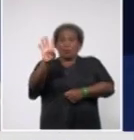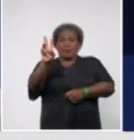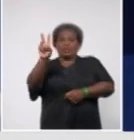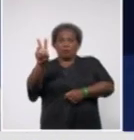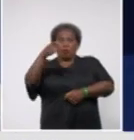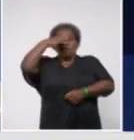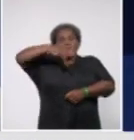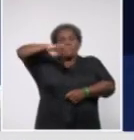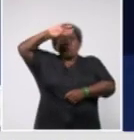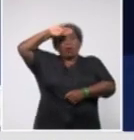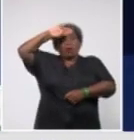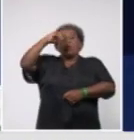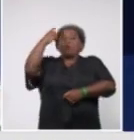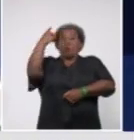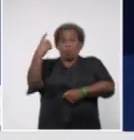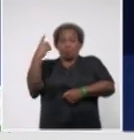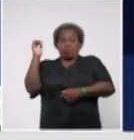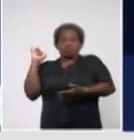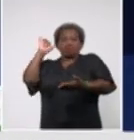country's provinces.